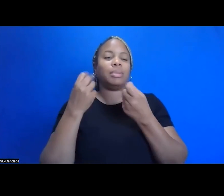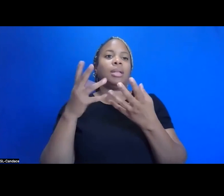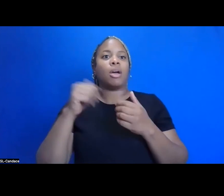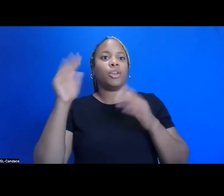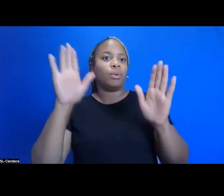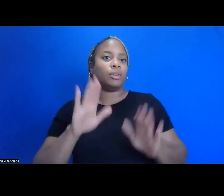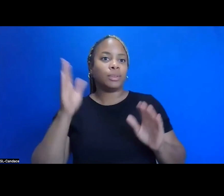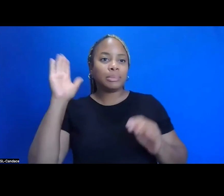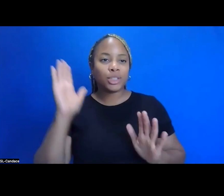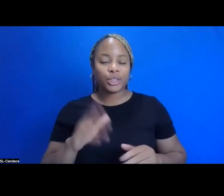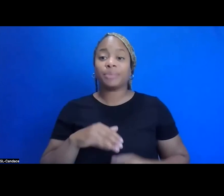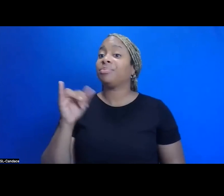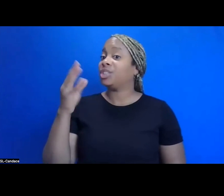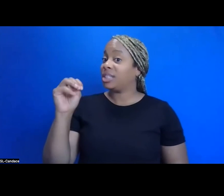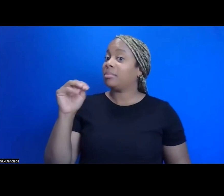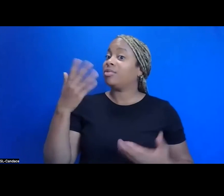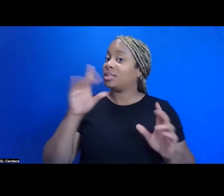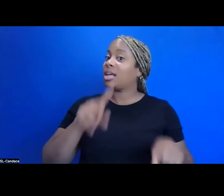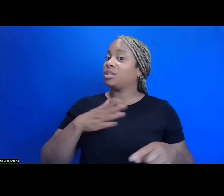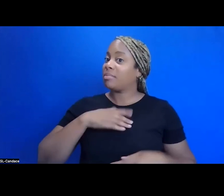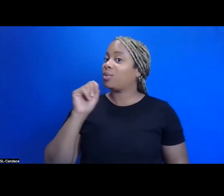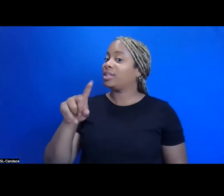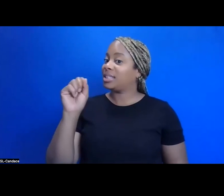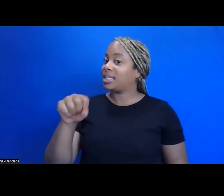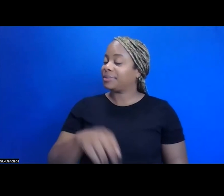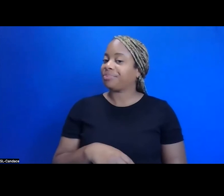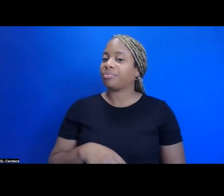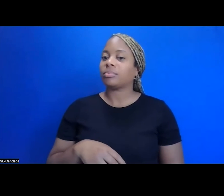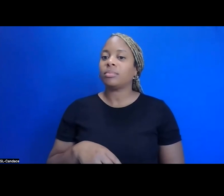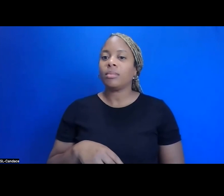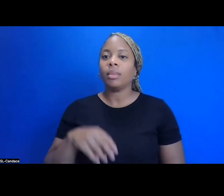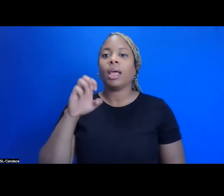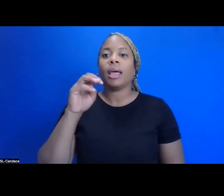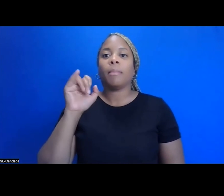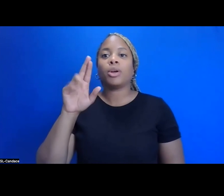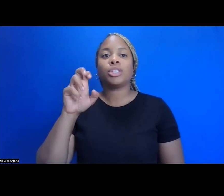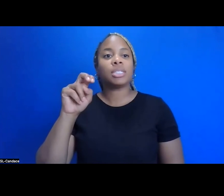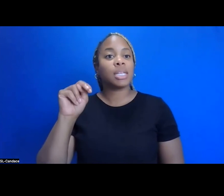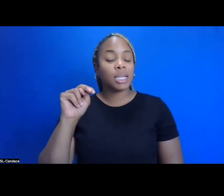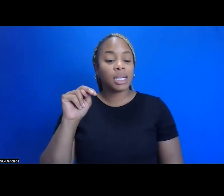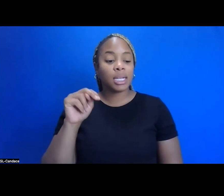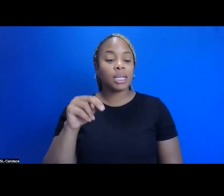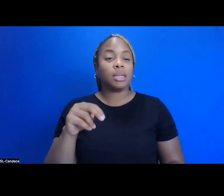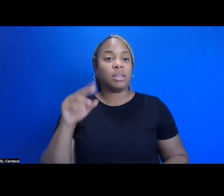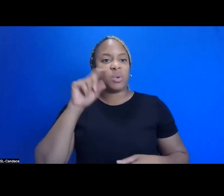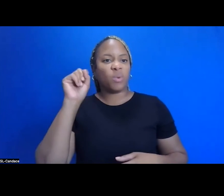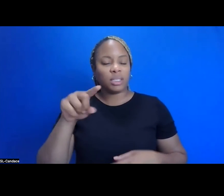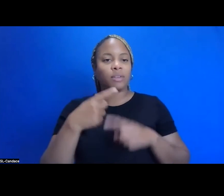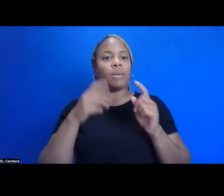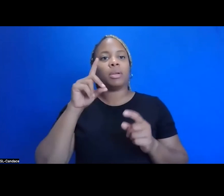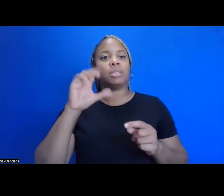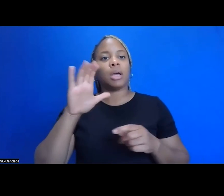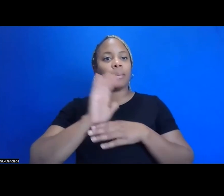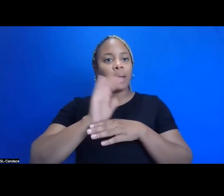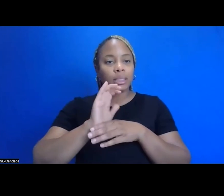And Jim says, yes, you have answered this question. Question from Emerson Gu, who happens to be one of Documentary Magazine's